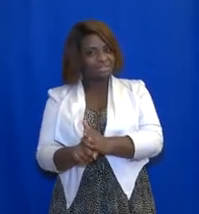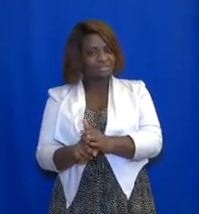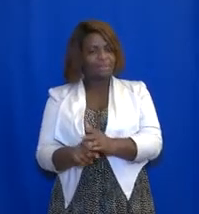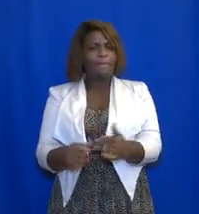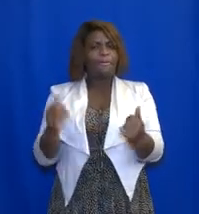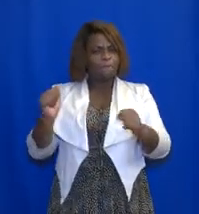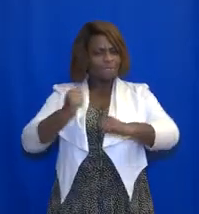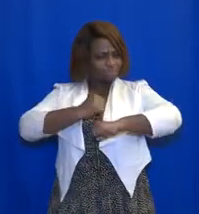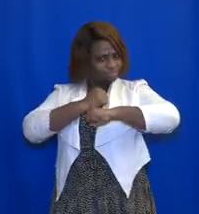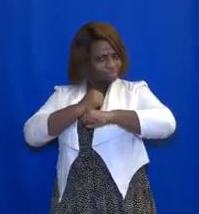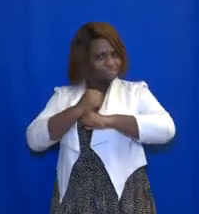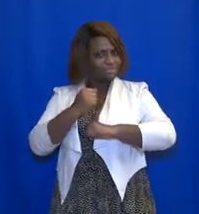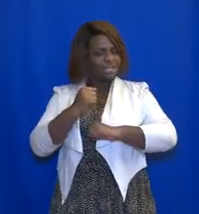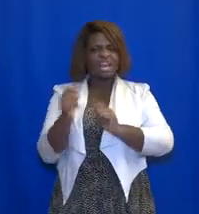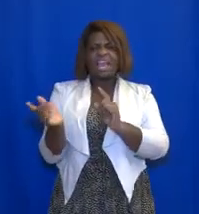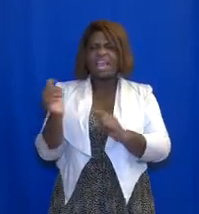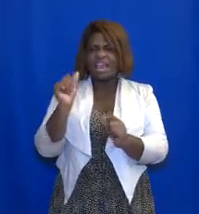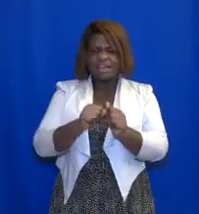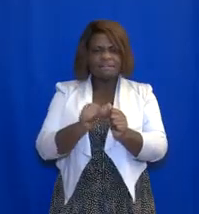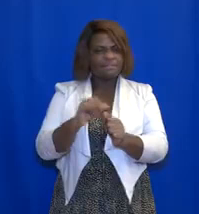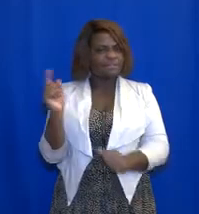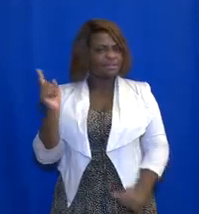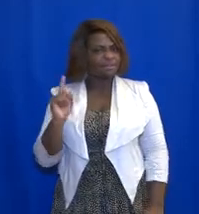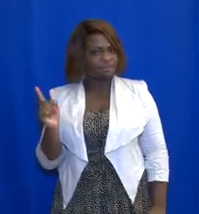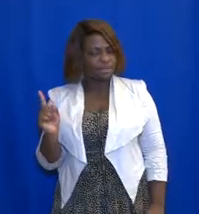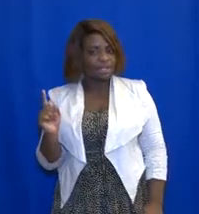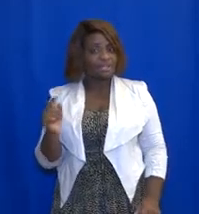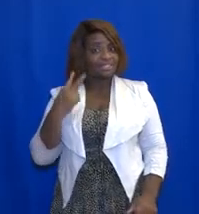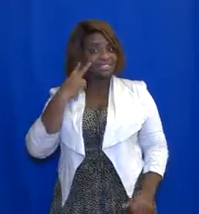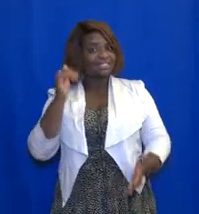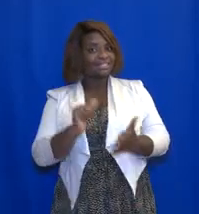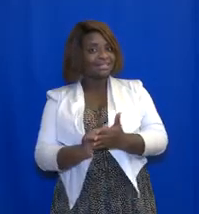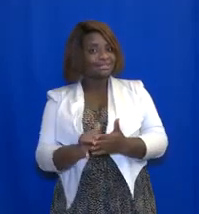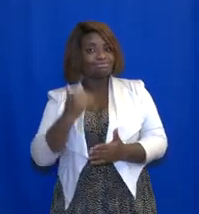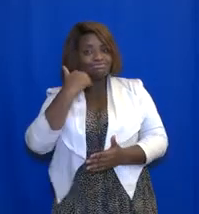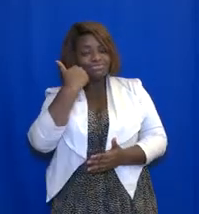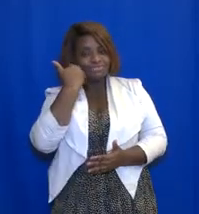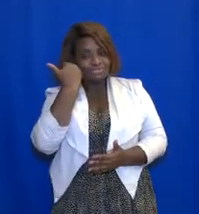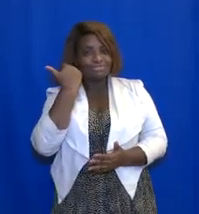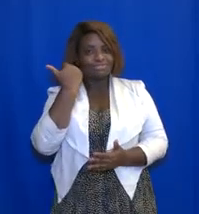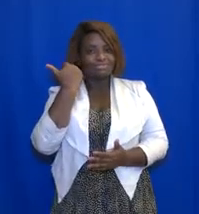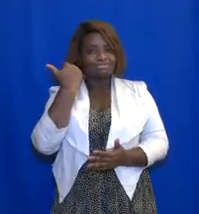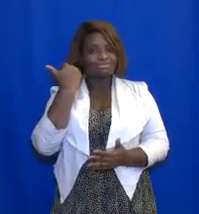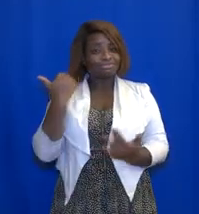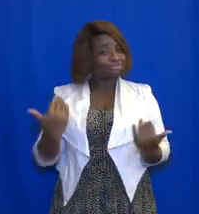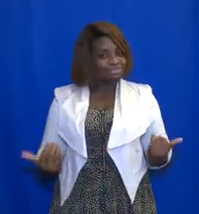keep up our guard at all times and see to it that sooner rather than